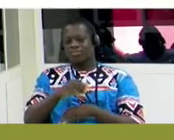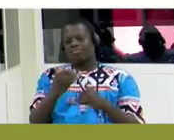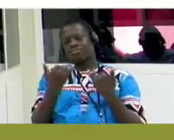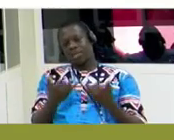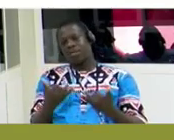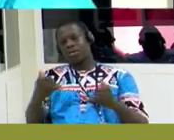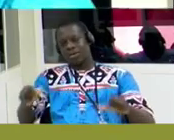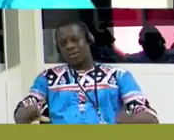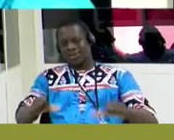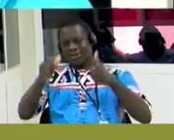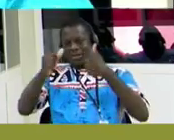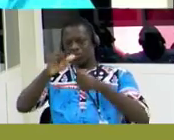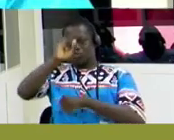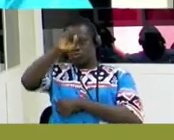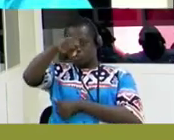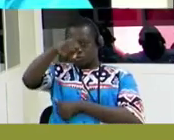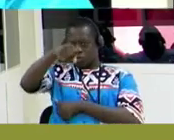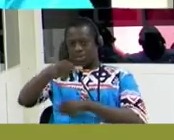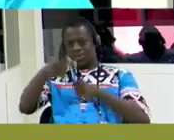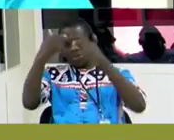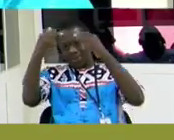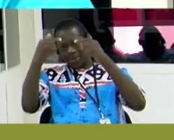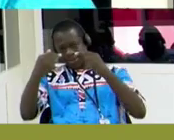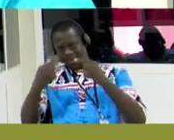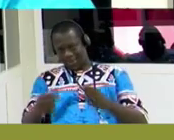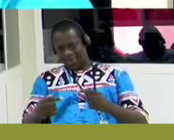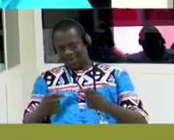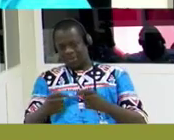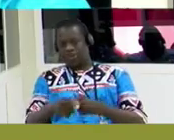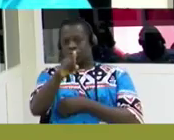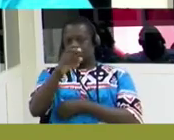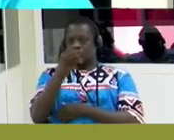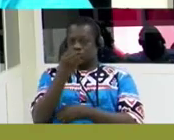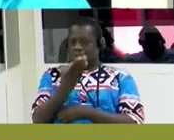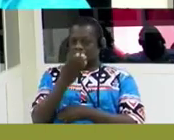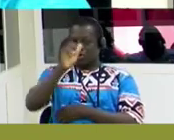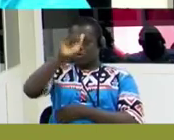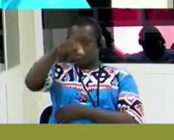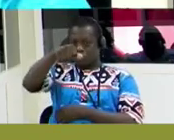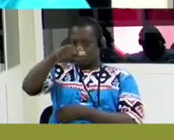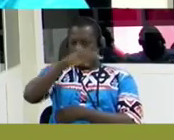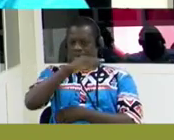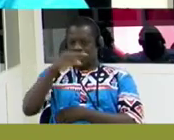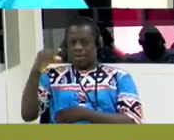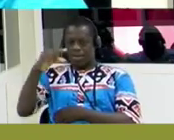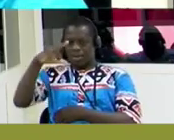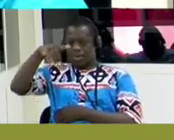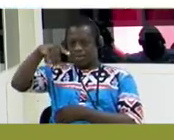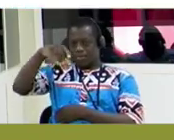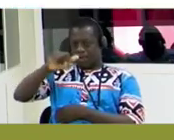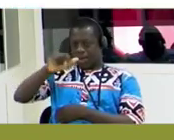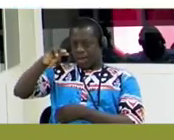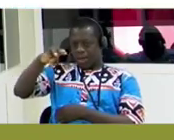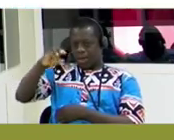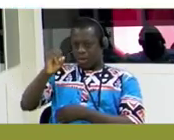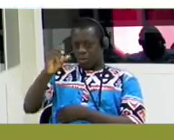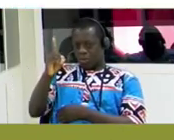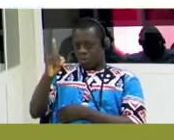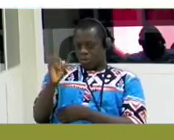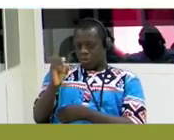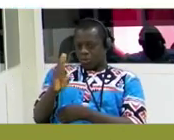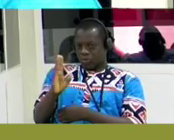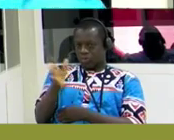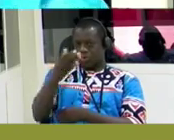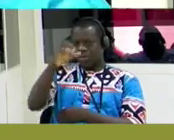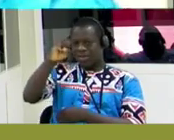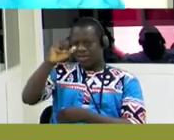your testimony in earnest. You did say that your name is Pam Modou Sarr. Yes, sir. Where